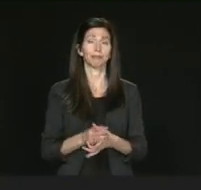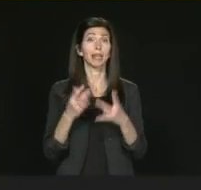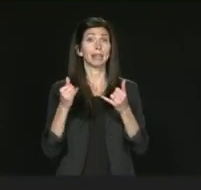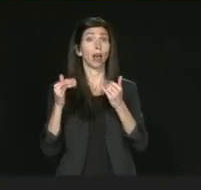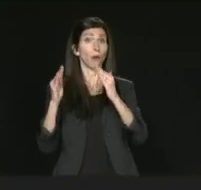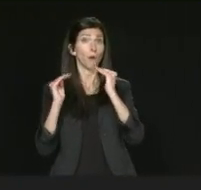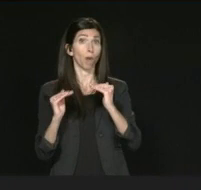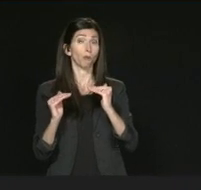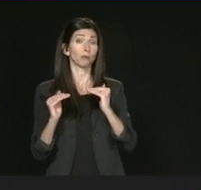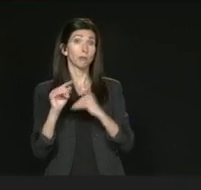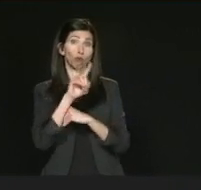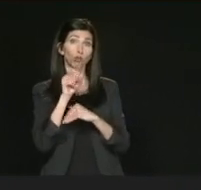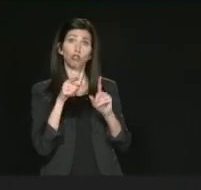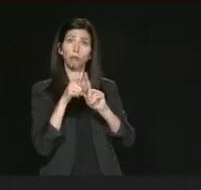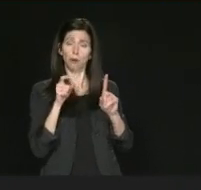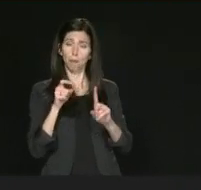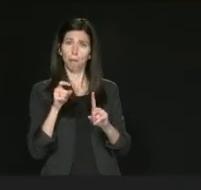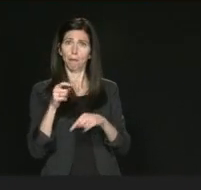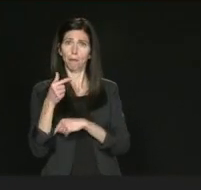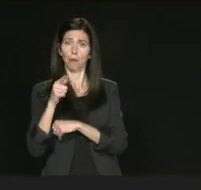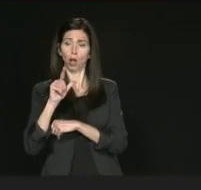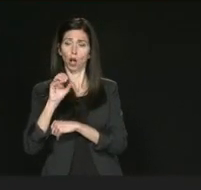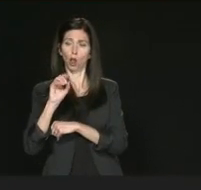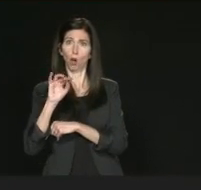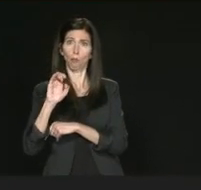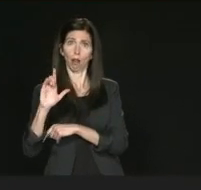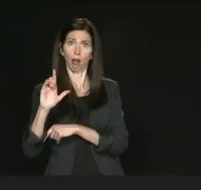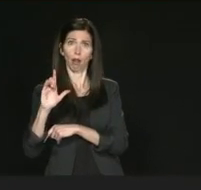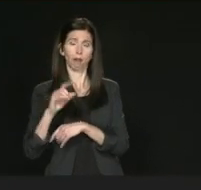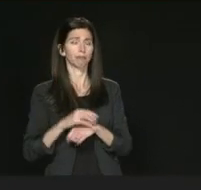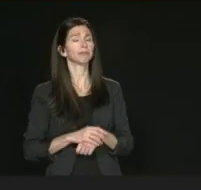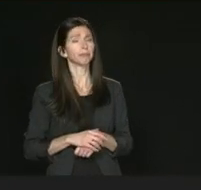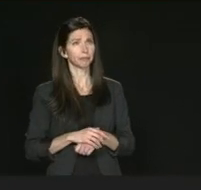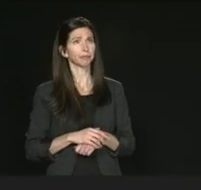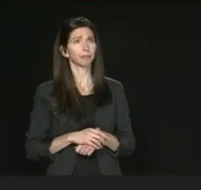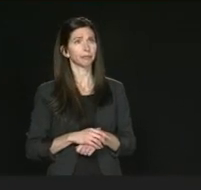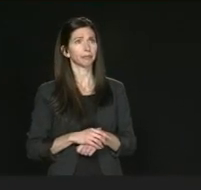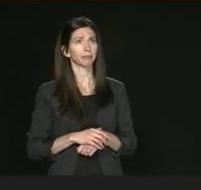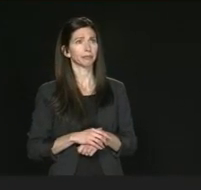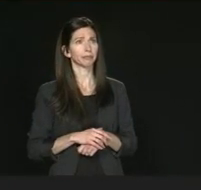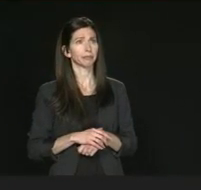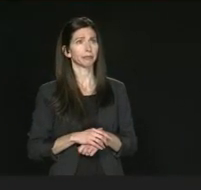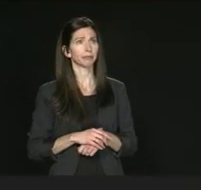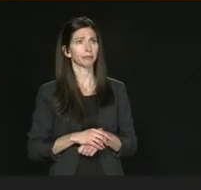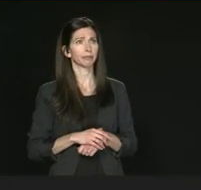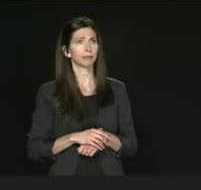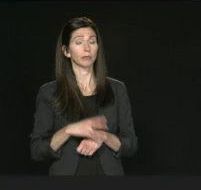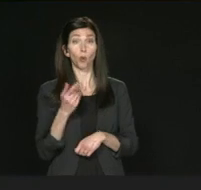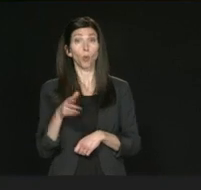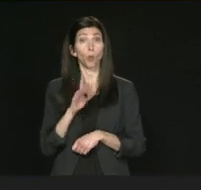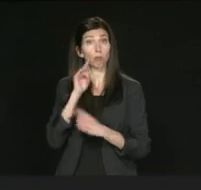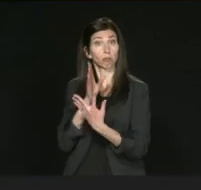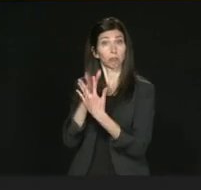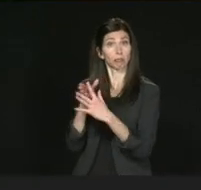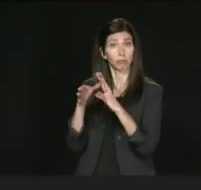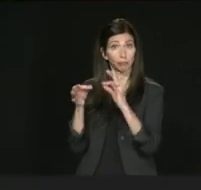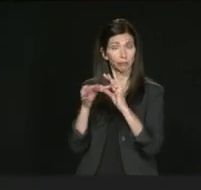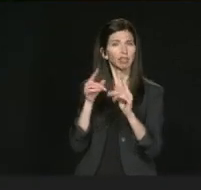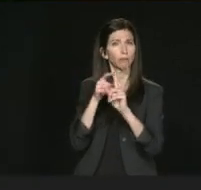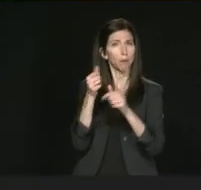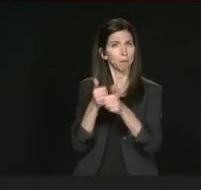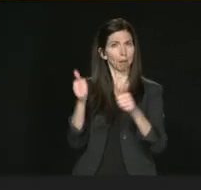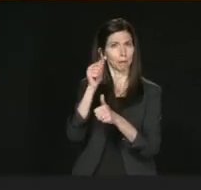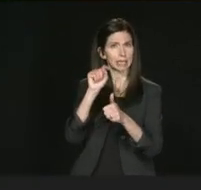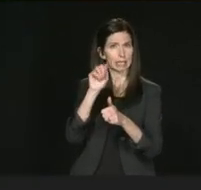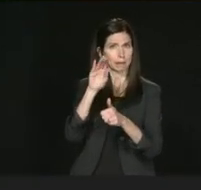Very briefly, and it's connected to the answer that Dr. Tam provided. We obviously knew from the start